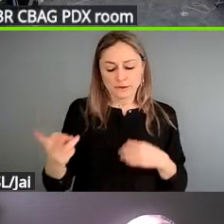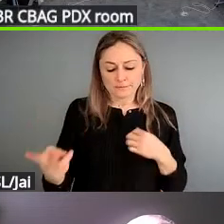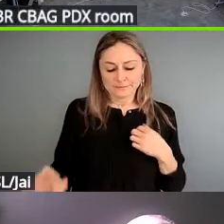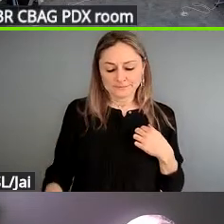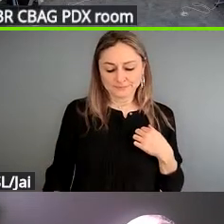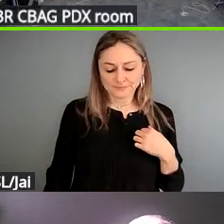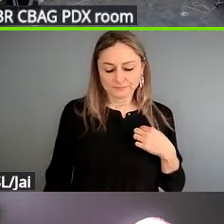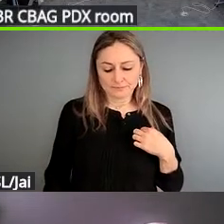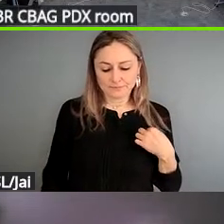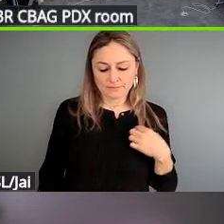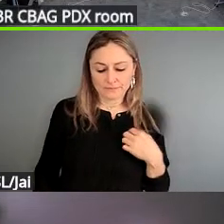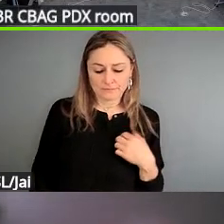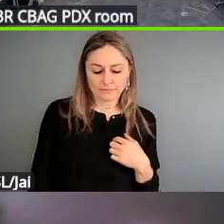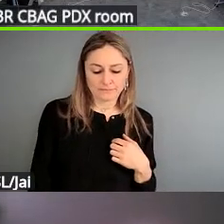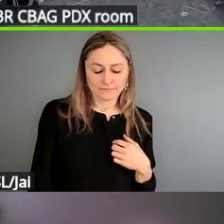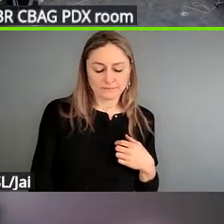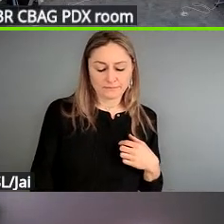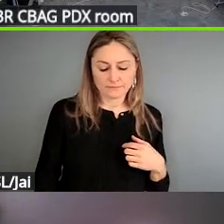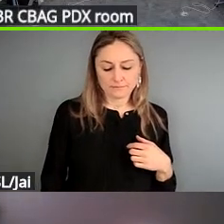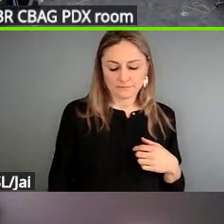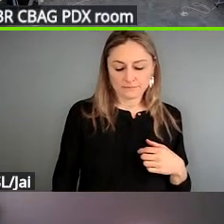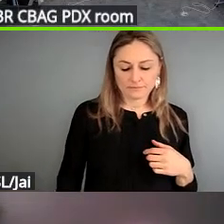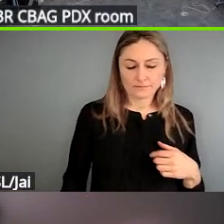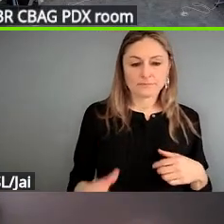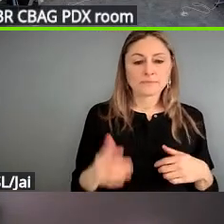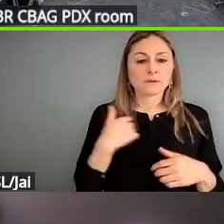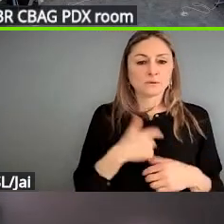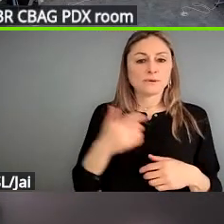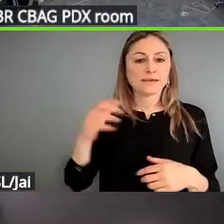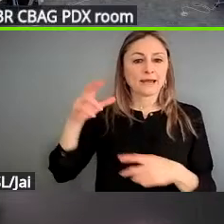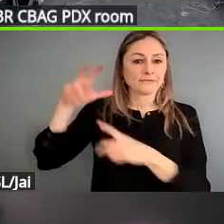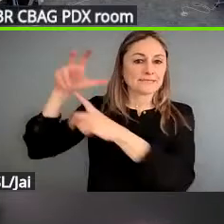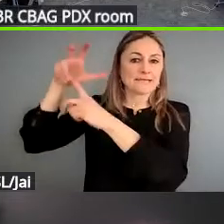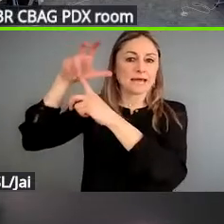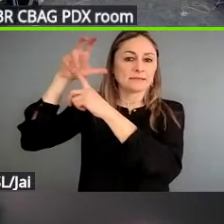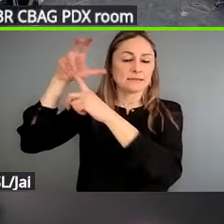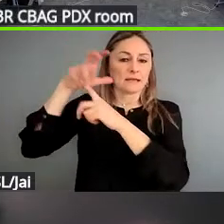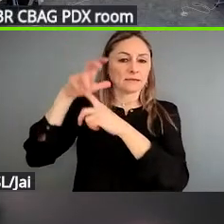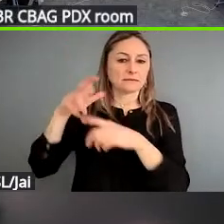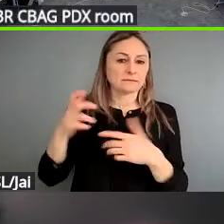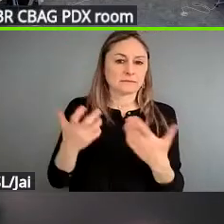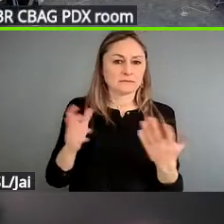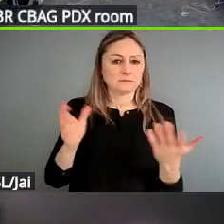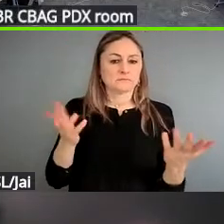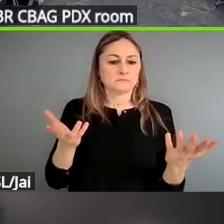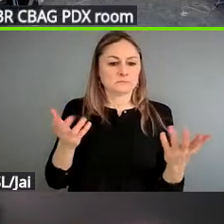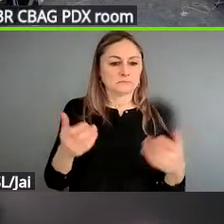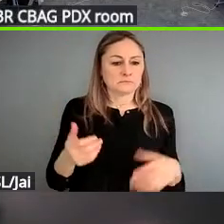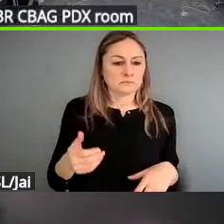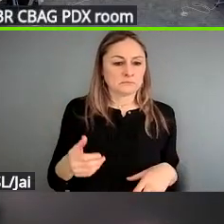owns some parcels around. And we have satellite parcels that are odd times, but